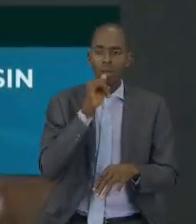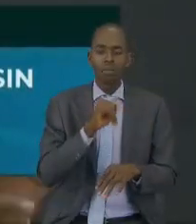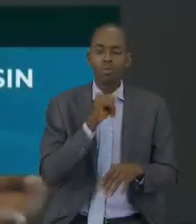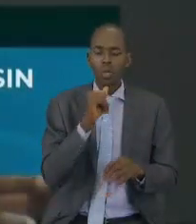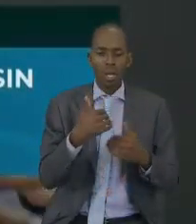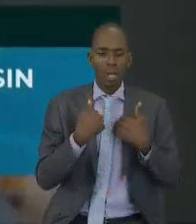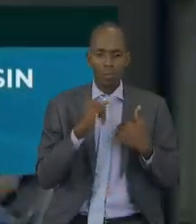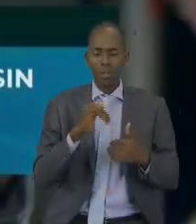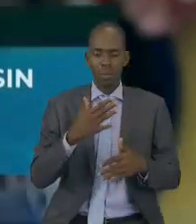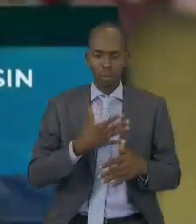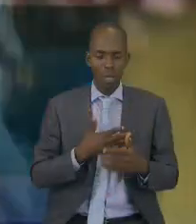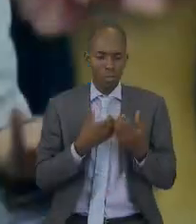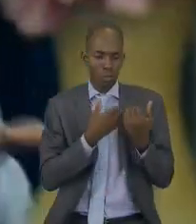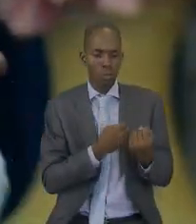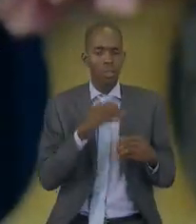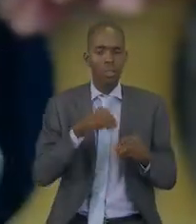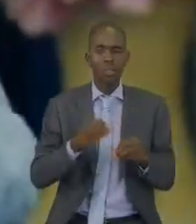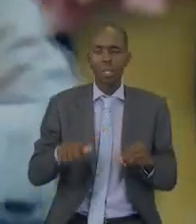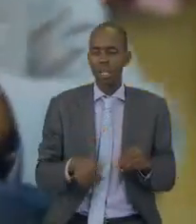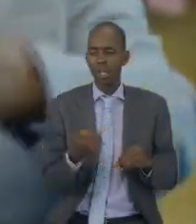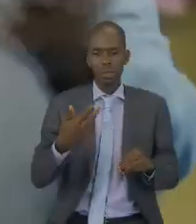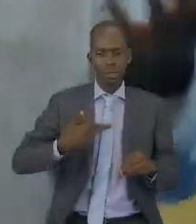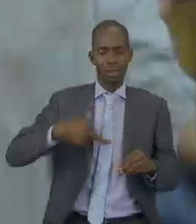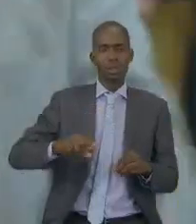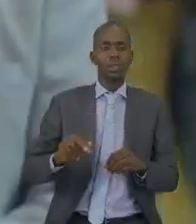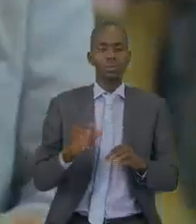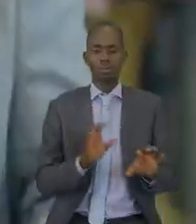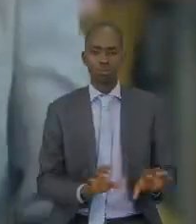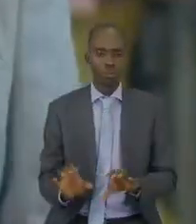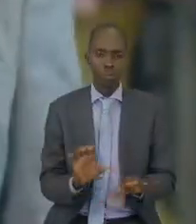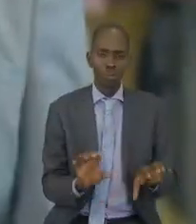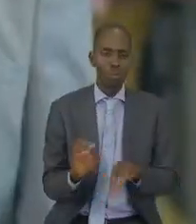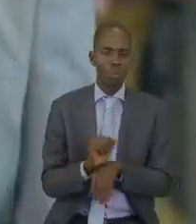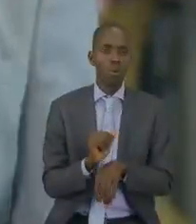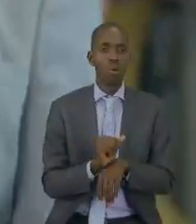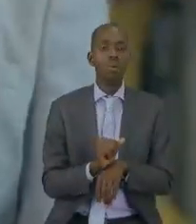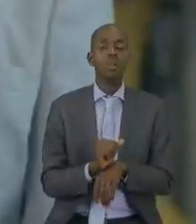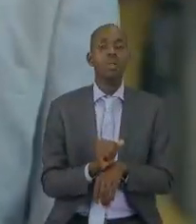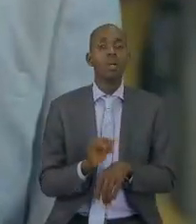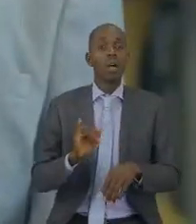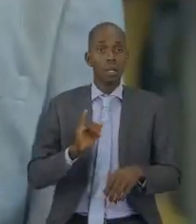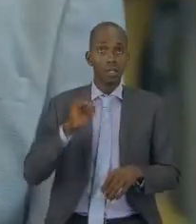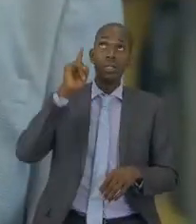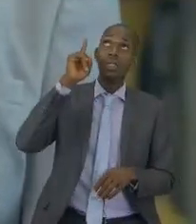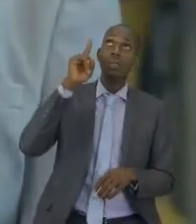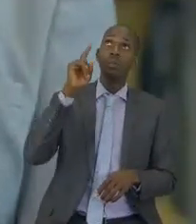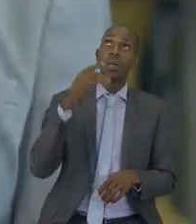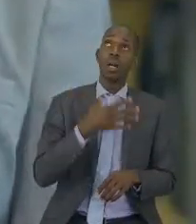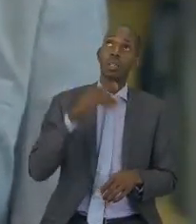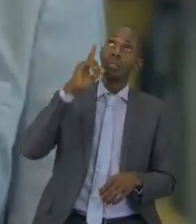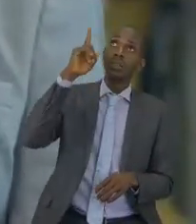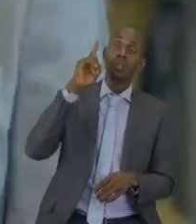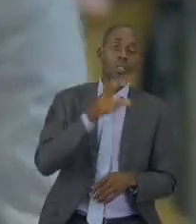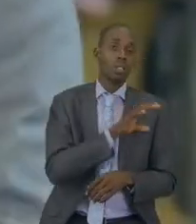any religious activity I've been involved with. Him and him alone,